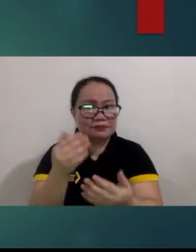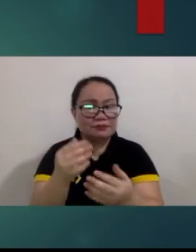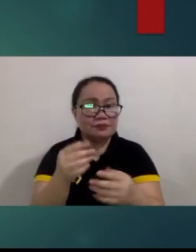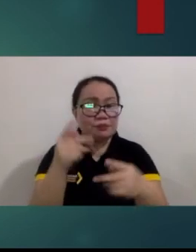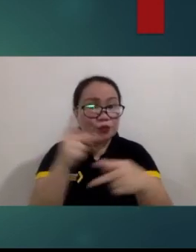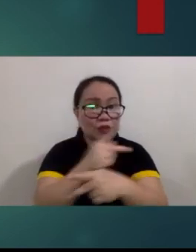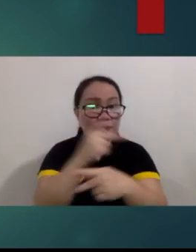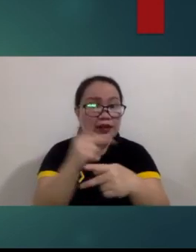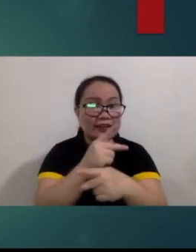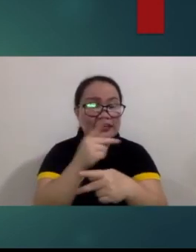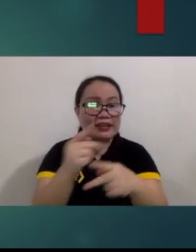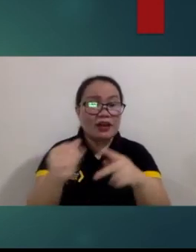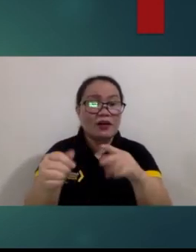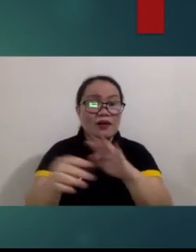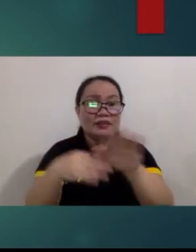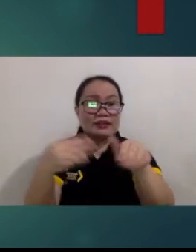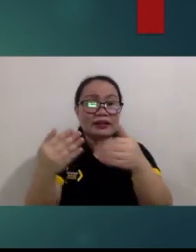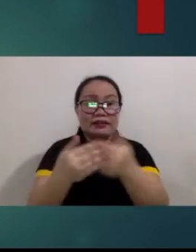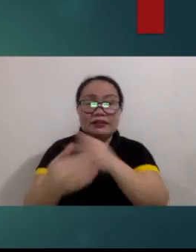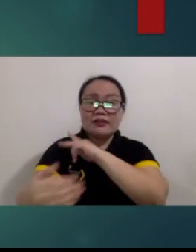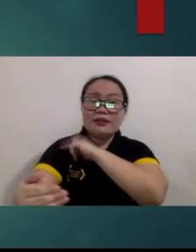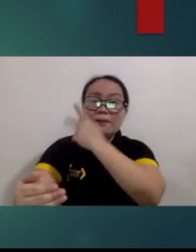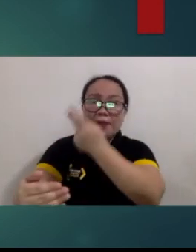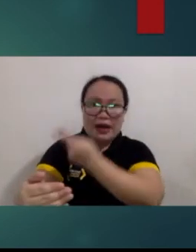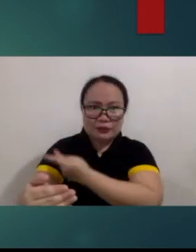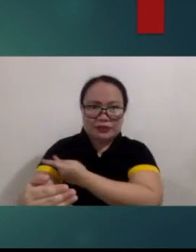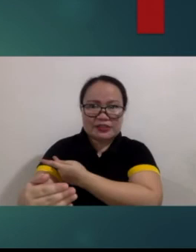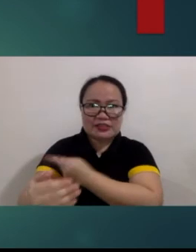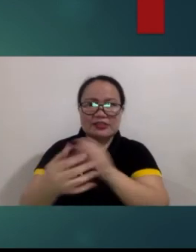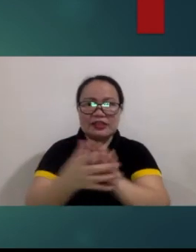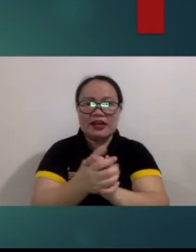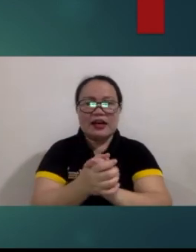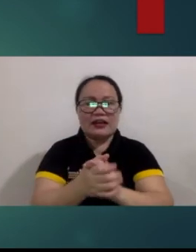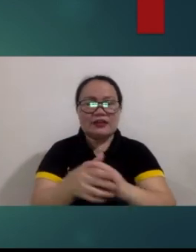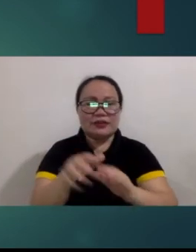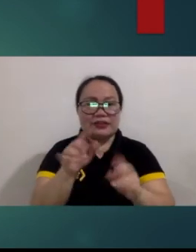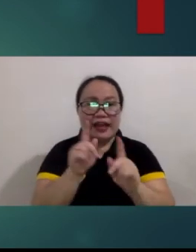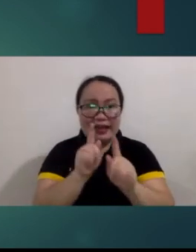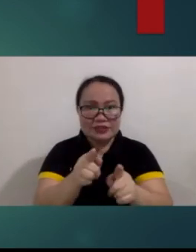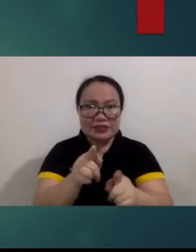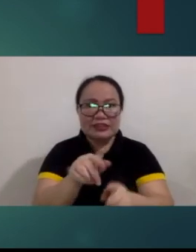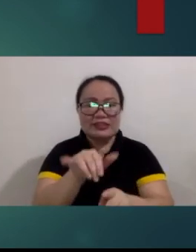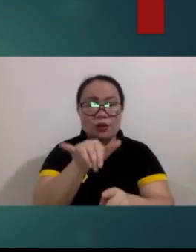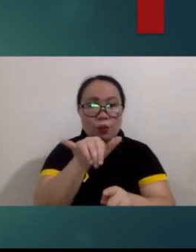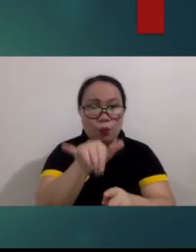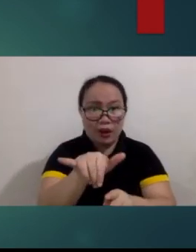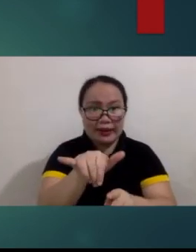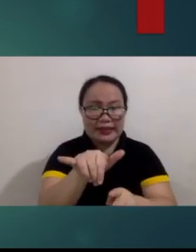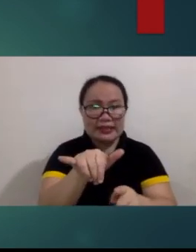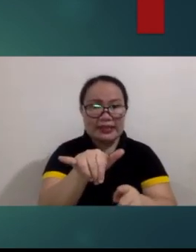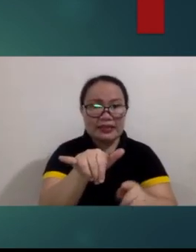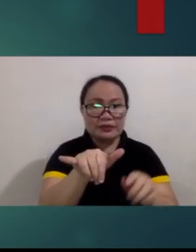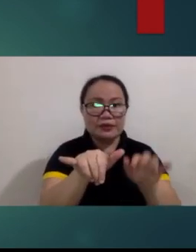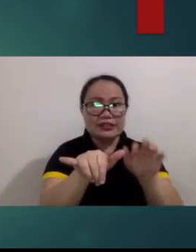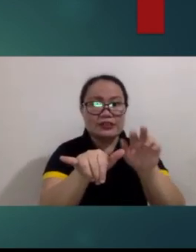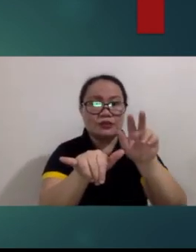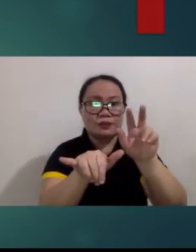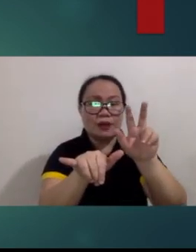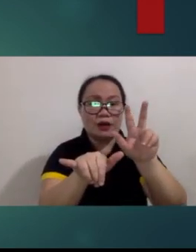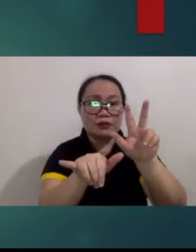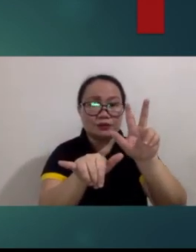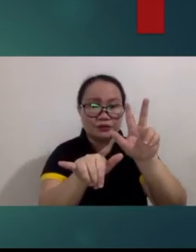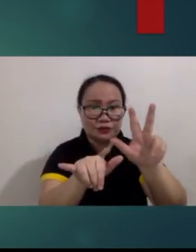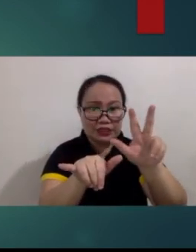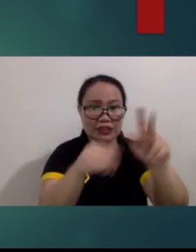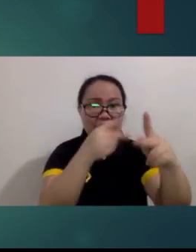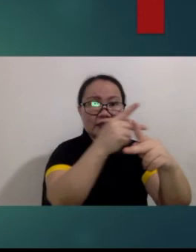simple, multiply the powers. The answer is y raised to the